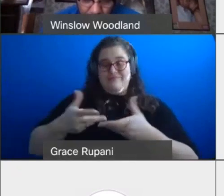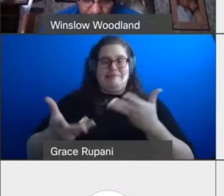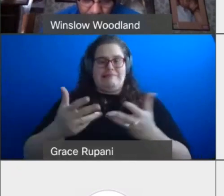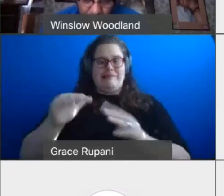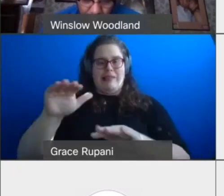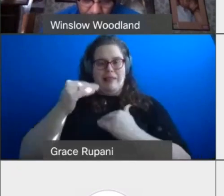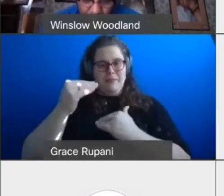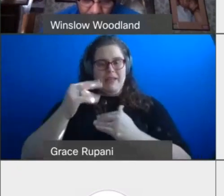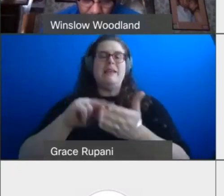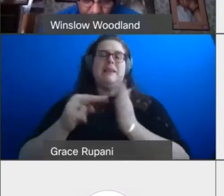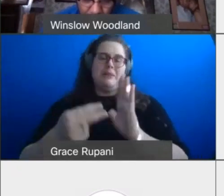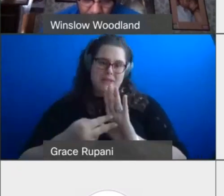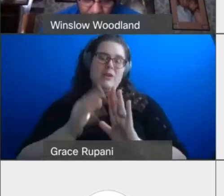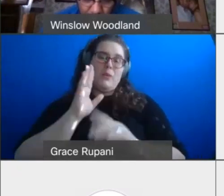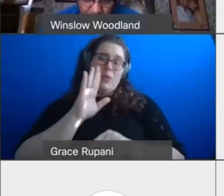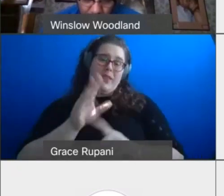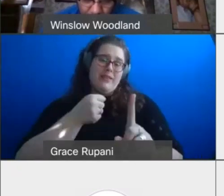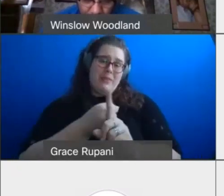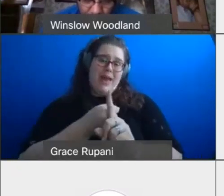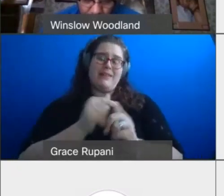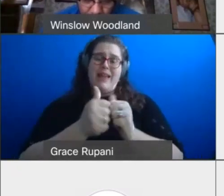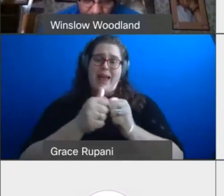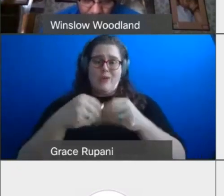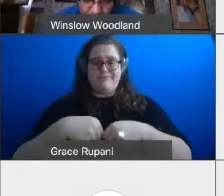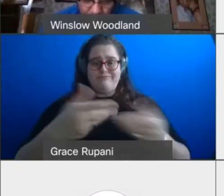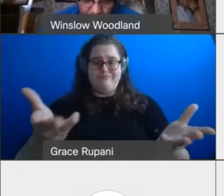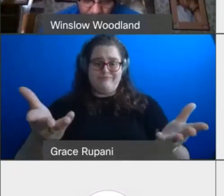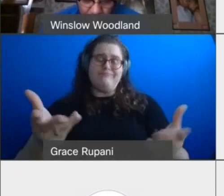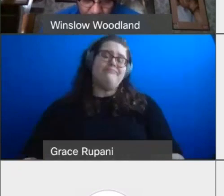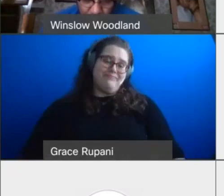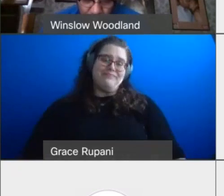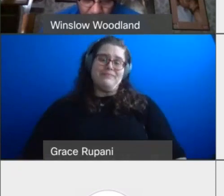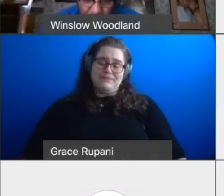impact on how they can open it up to the various different groups.